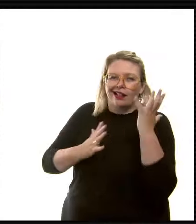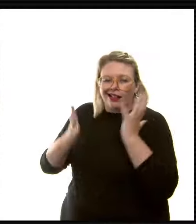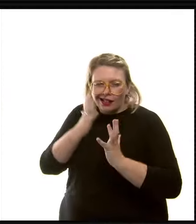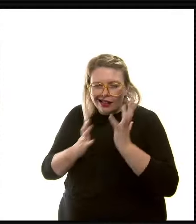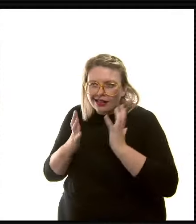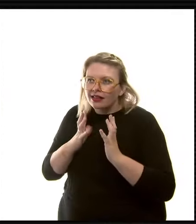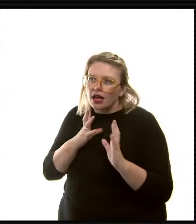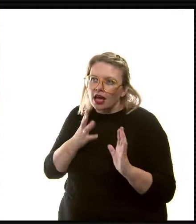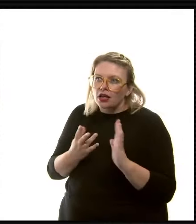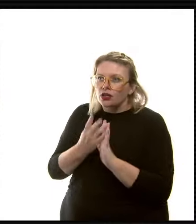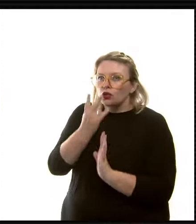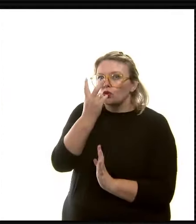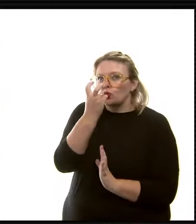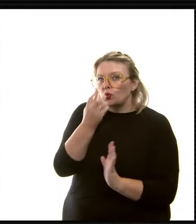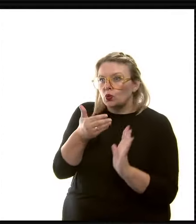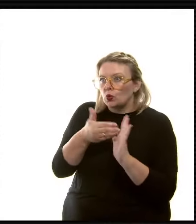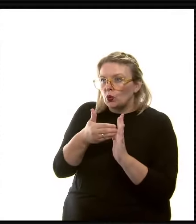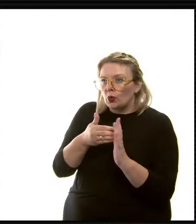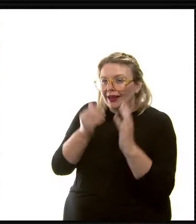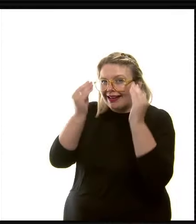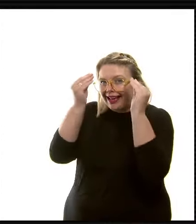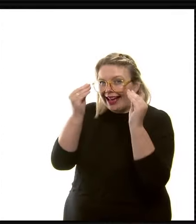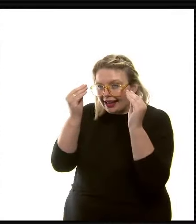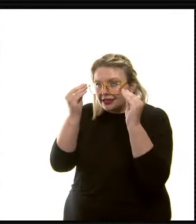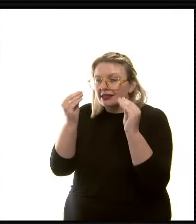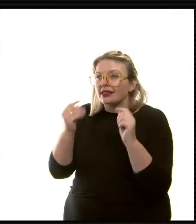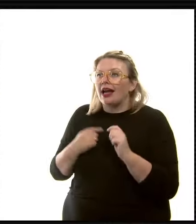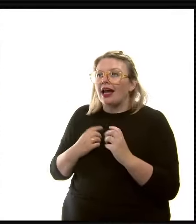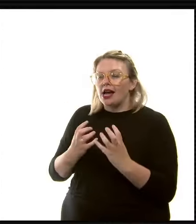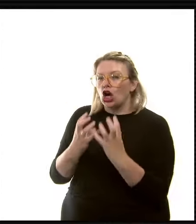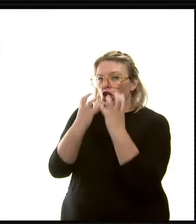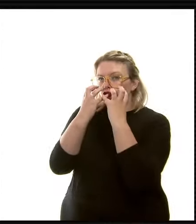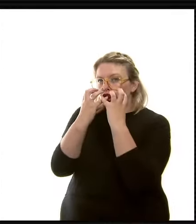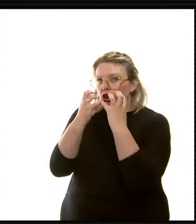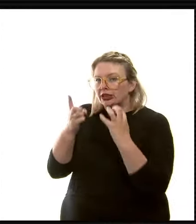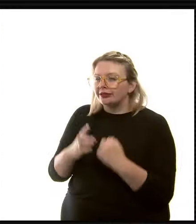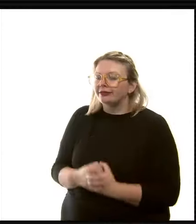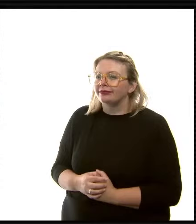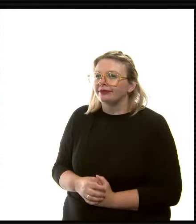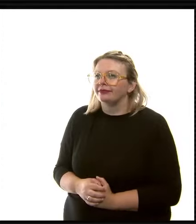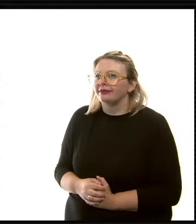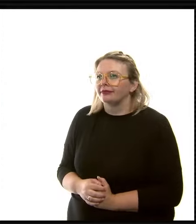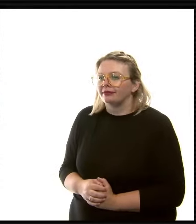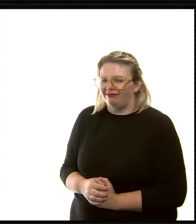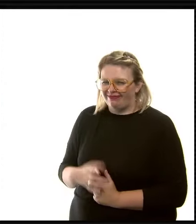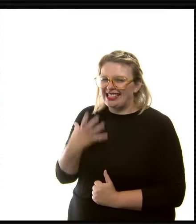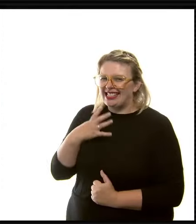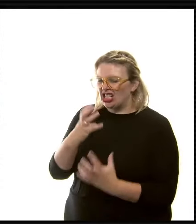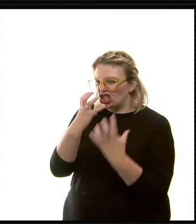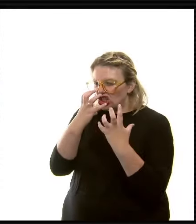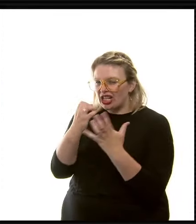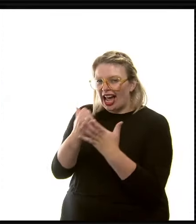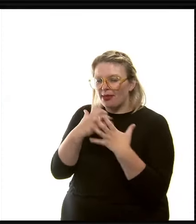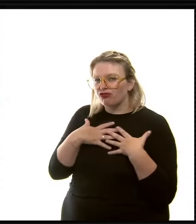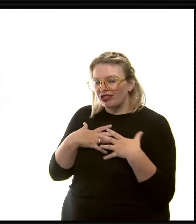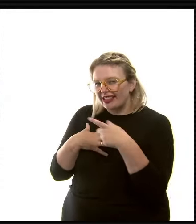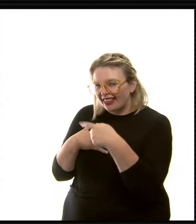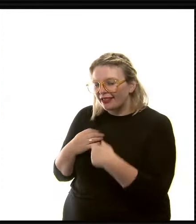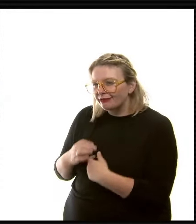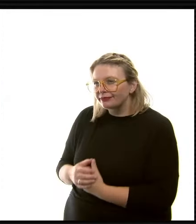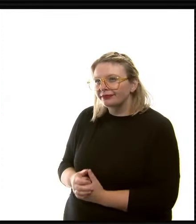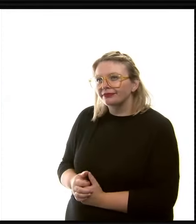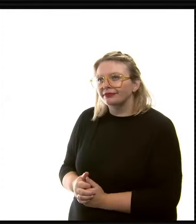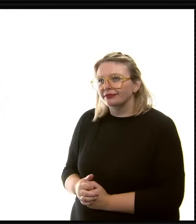2 brand new elements, both his hat and his respirator, brand new in this set. Yeah, he needs the respirator. Oh, yeah, yeah. Come on.